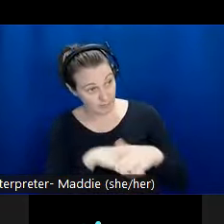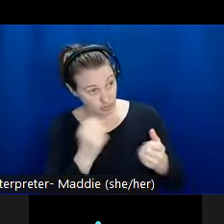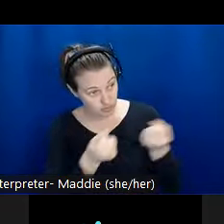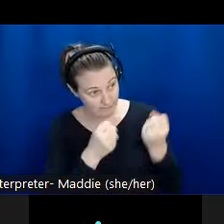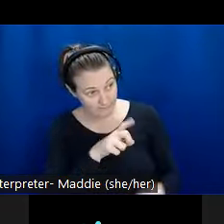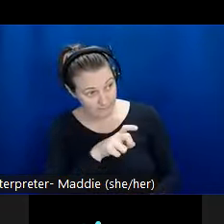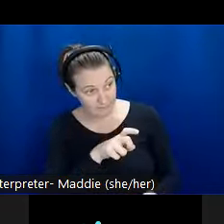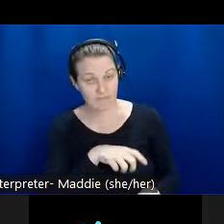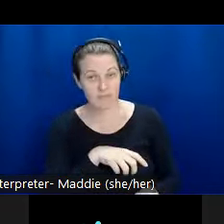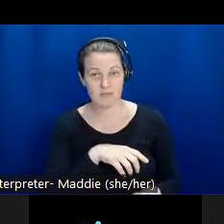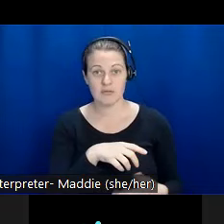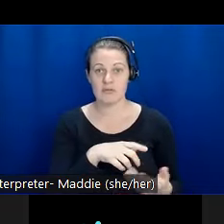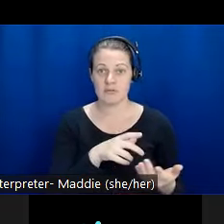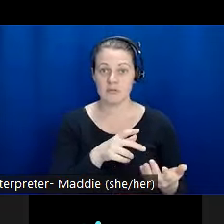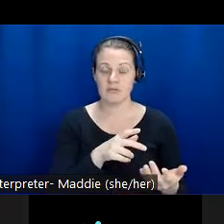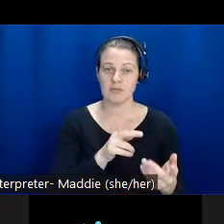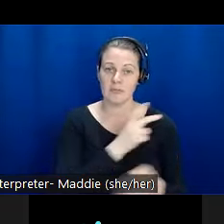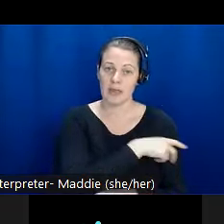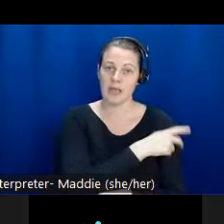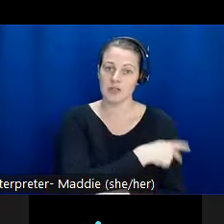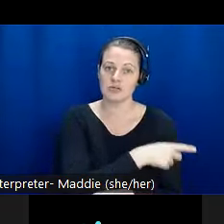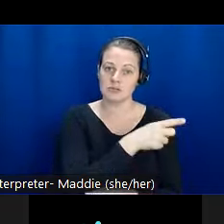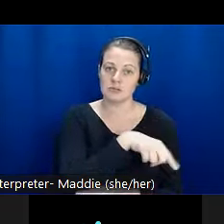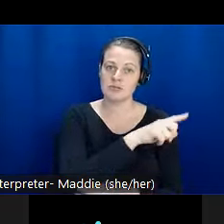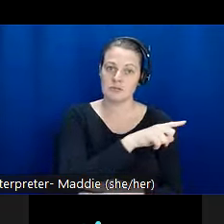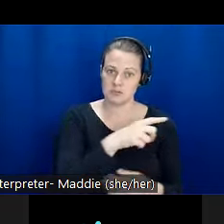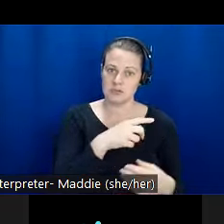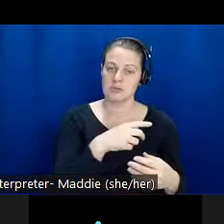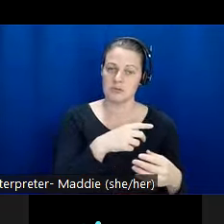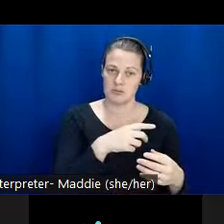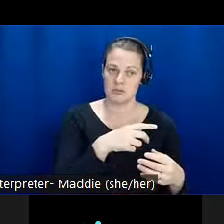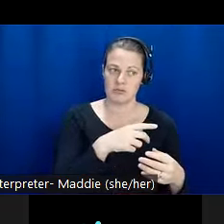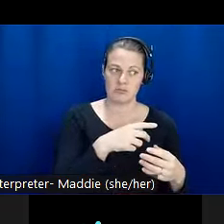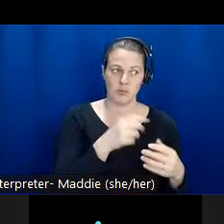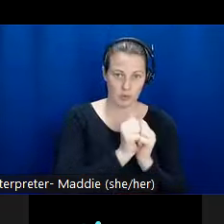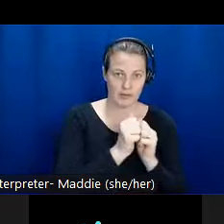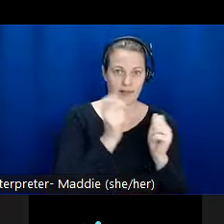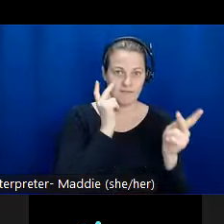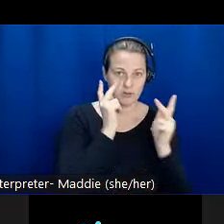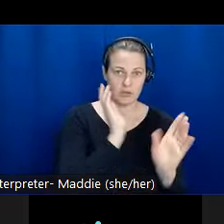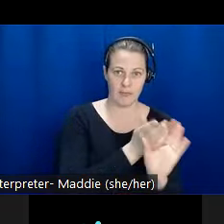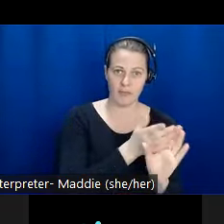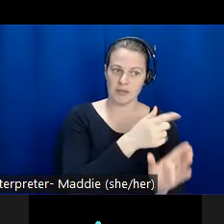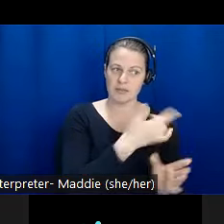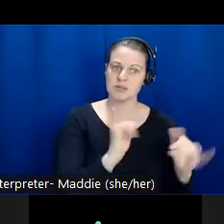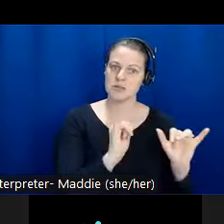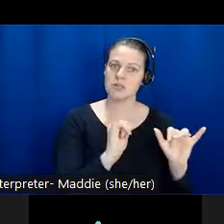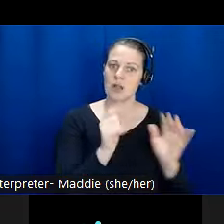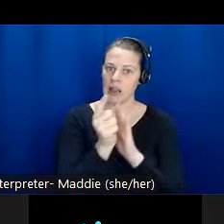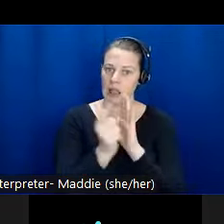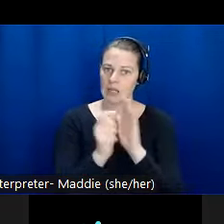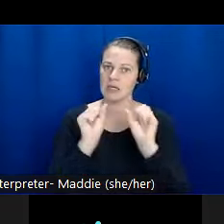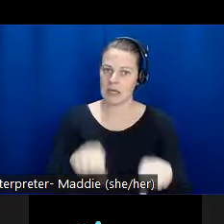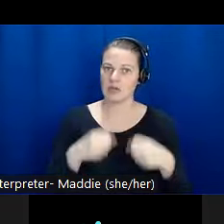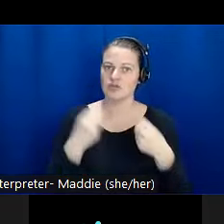have patients with vision impairment who are still legally allowed to drive, and that's great. We try to make it as safe as